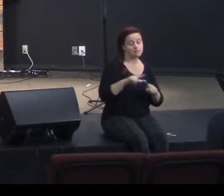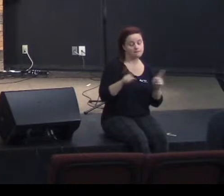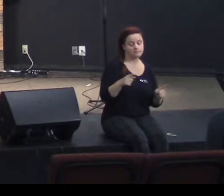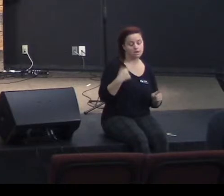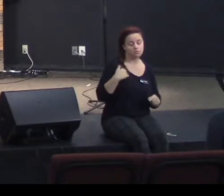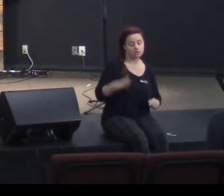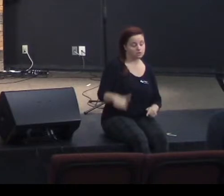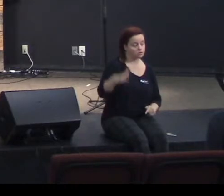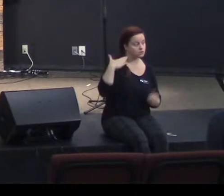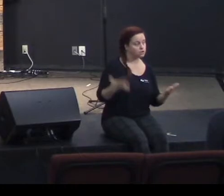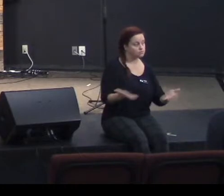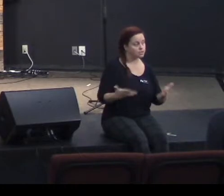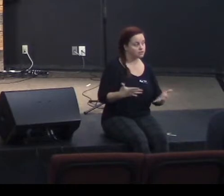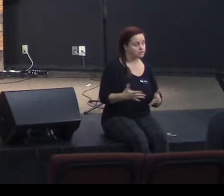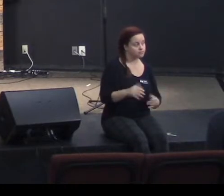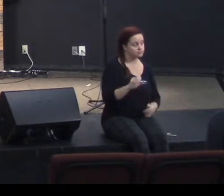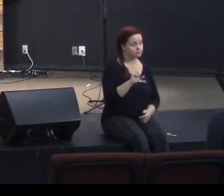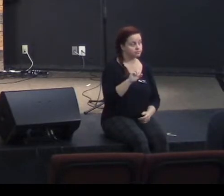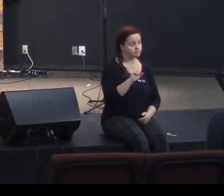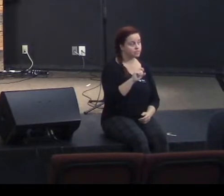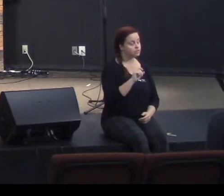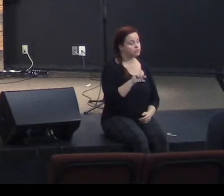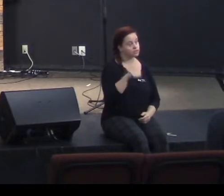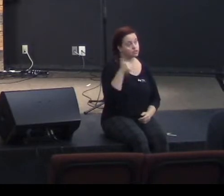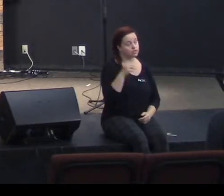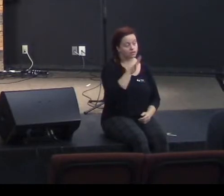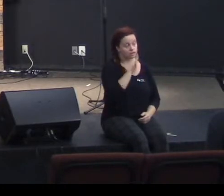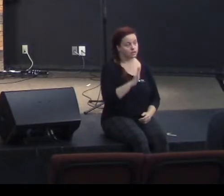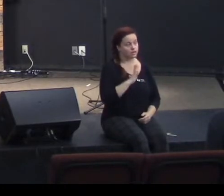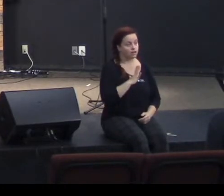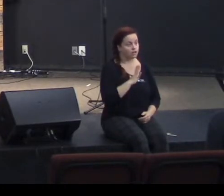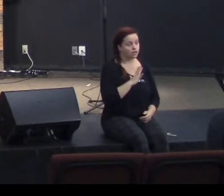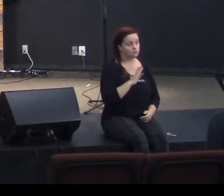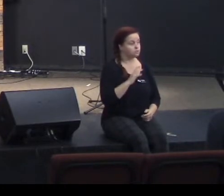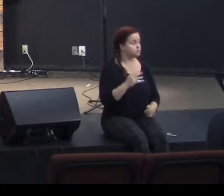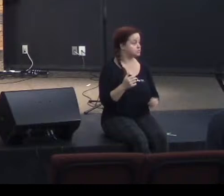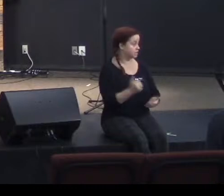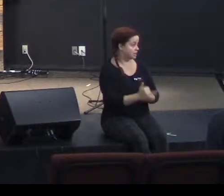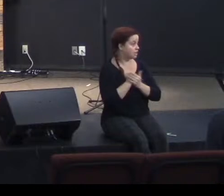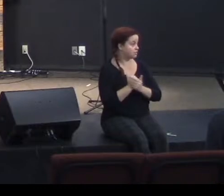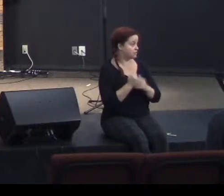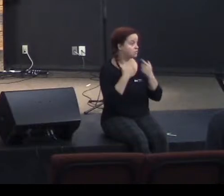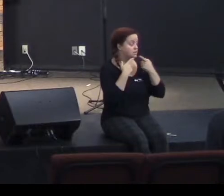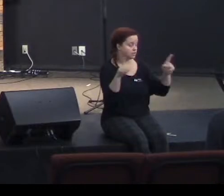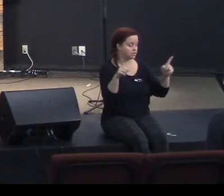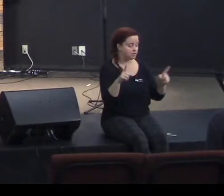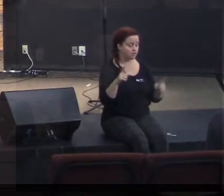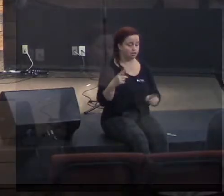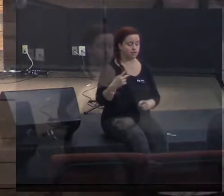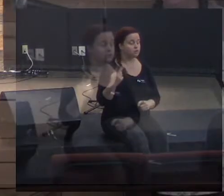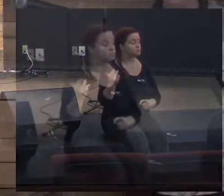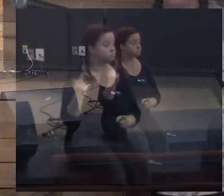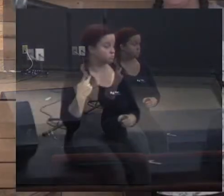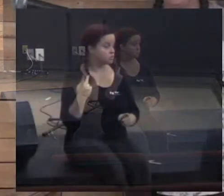are going to do some announcements. Stephanie studied the Bible with me 13 years ago, so it's cool to be up here together.